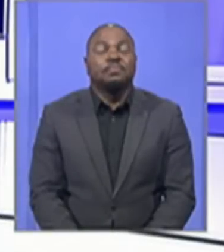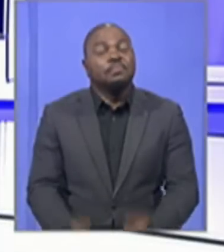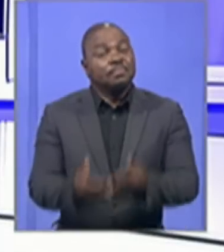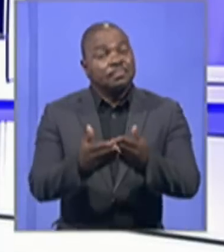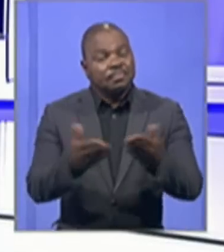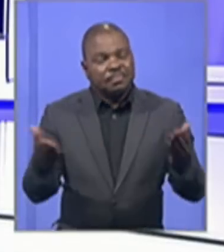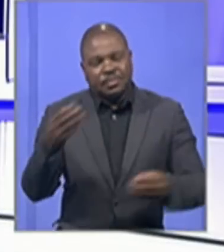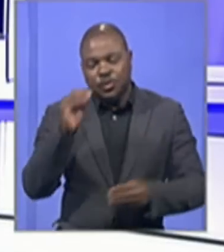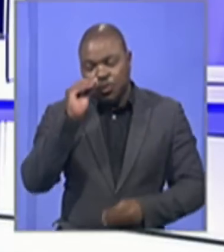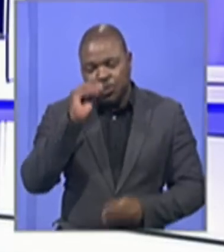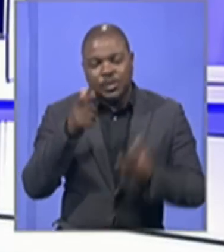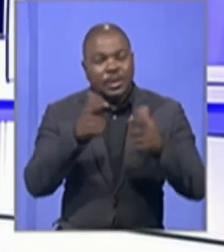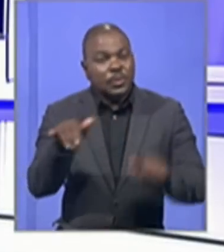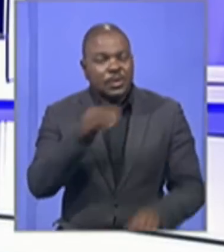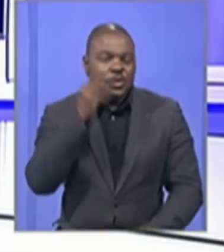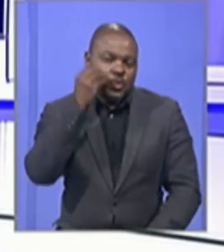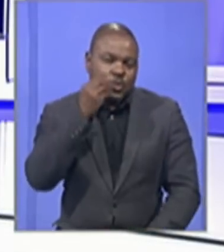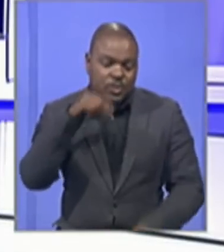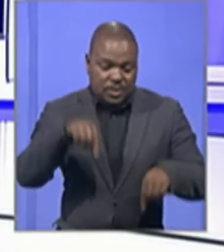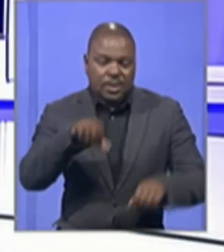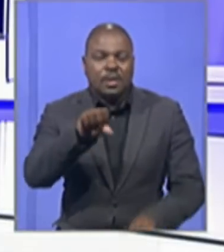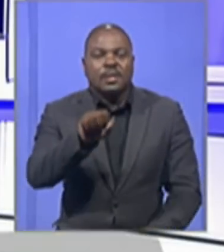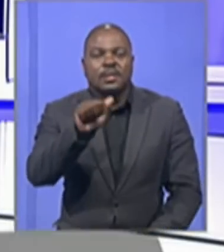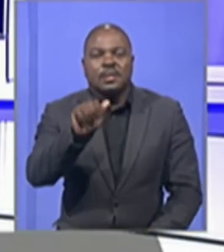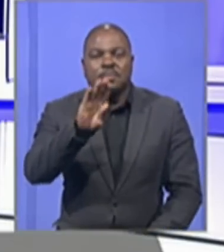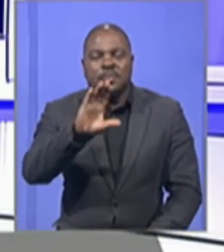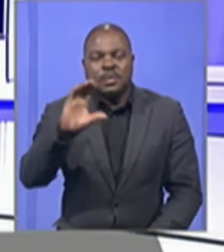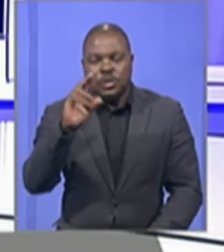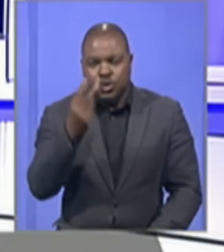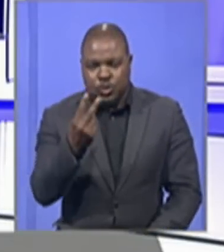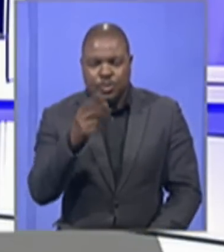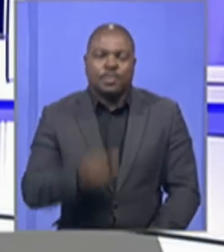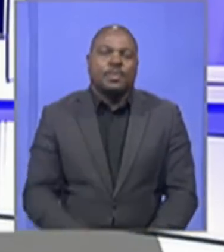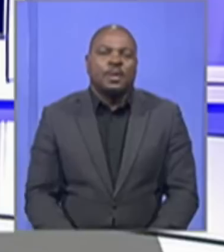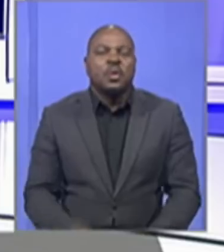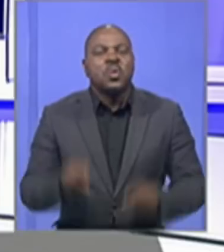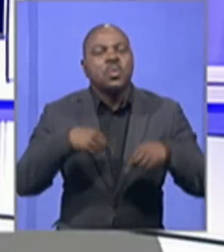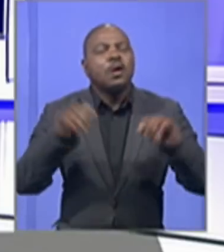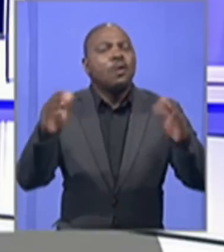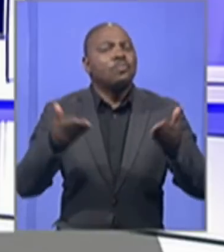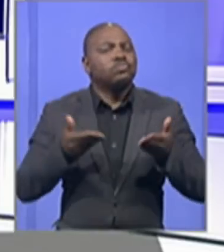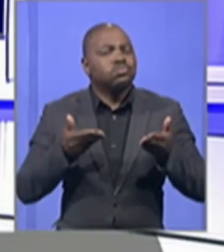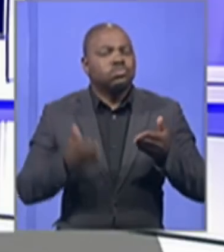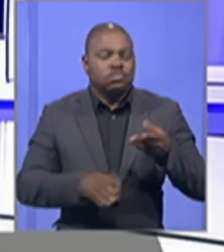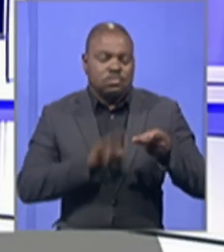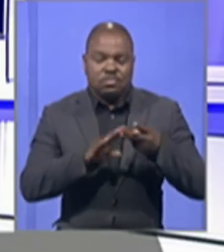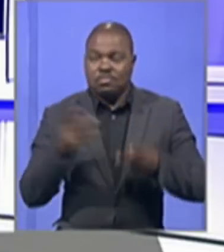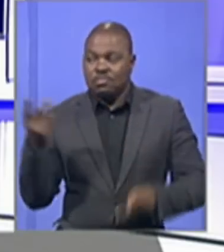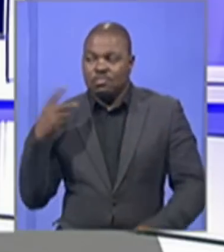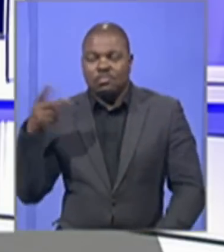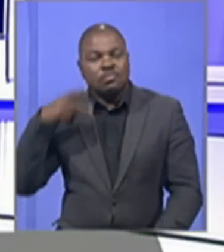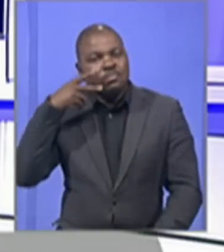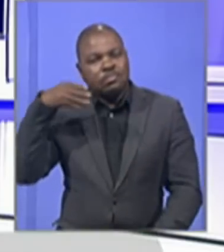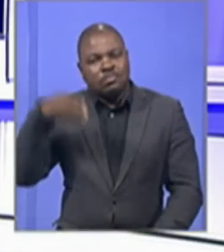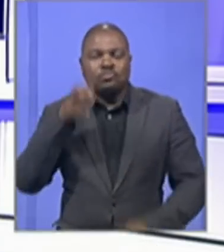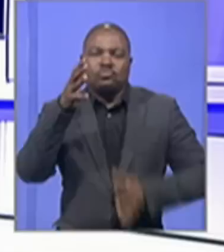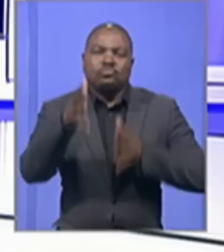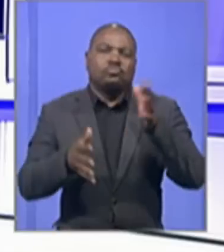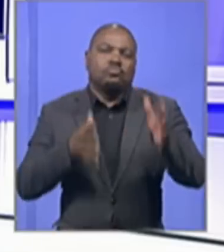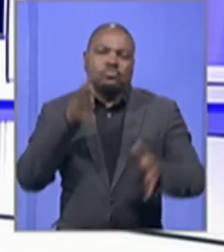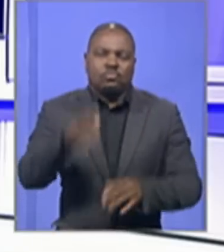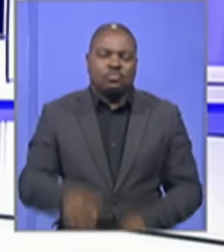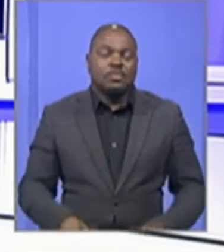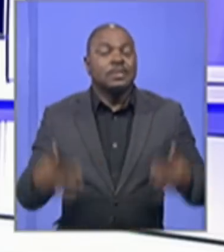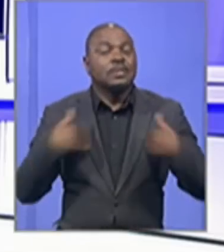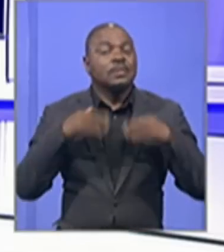Ditaba ka puo ya Sesotho kanaleng ya bobedi ya lekgotla la kgaso la Afrika Borwa Moira o amohela re tsamaya mmoho le Augustine Letlalo ha